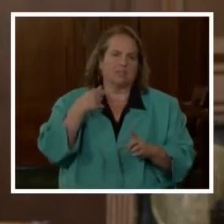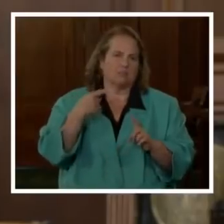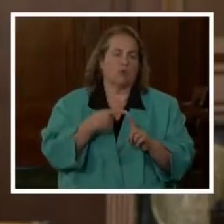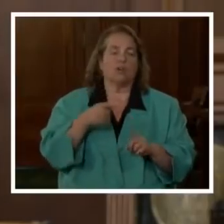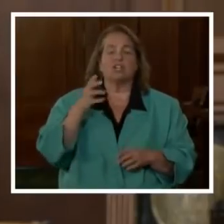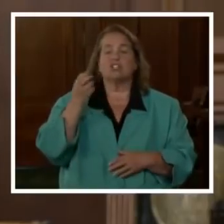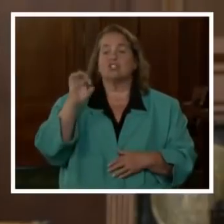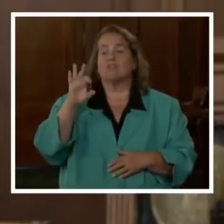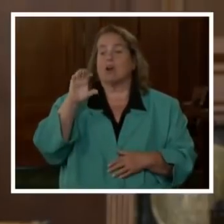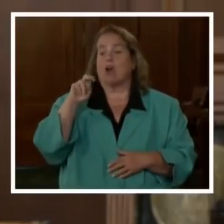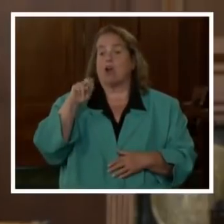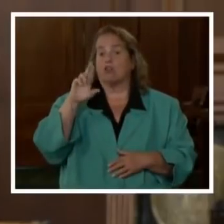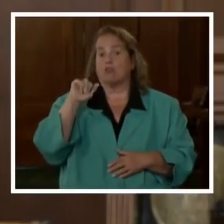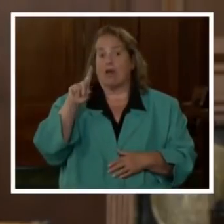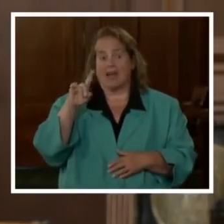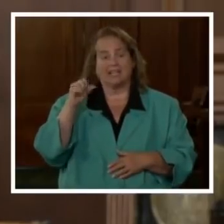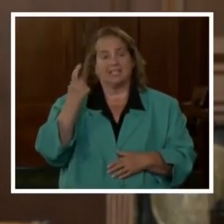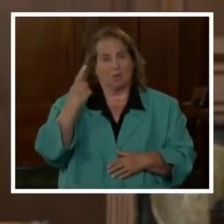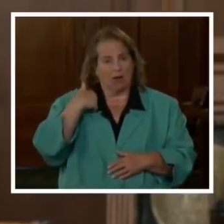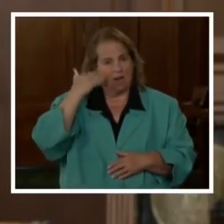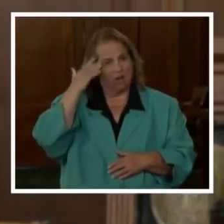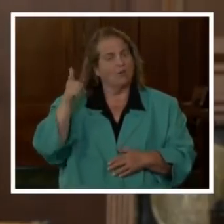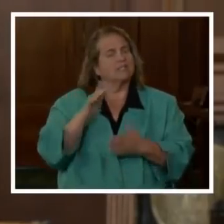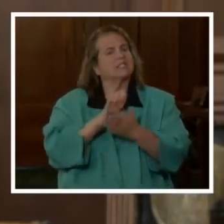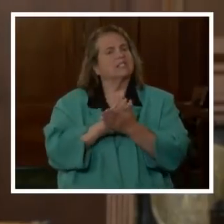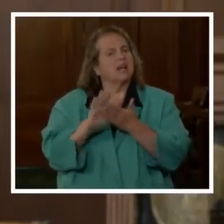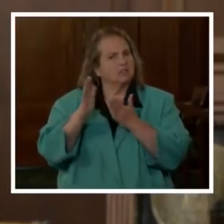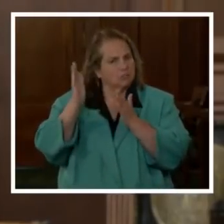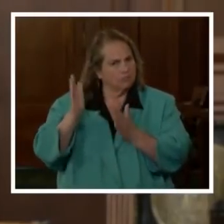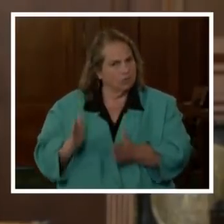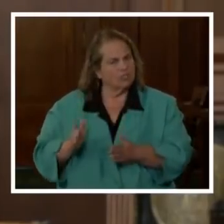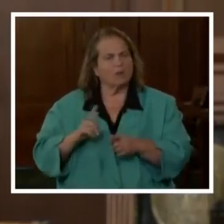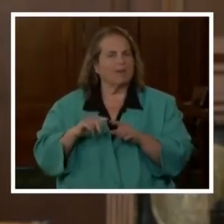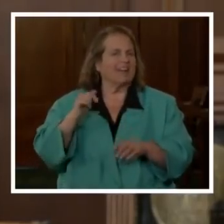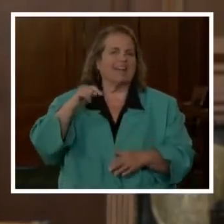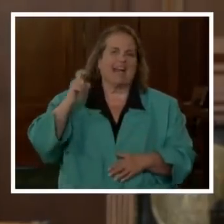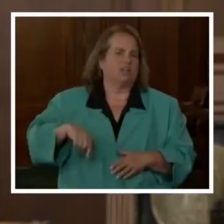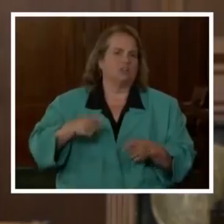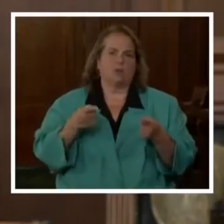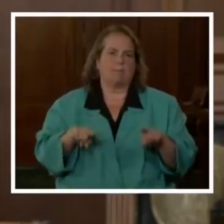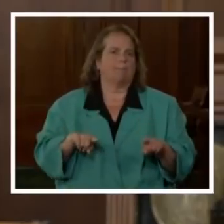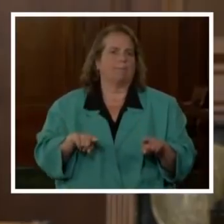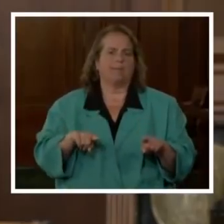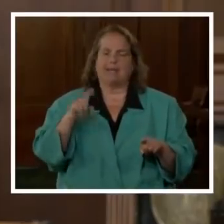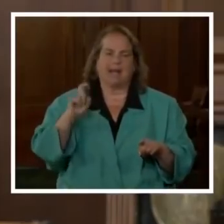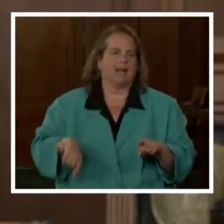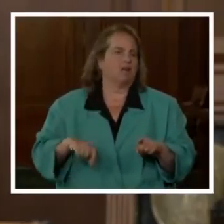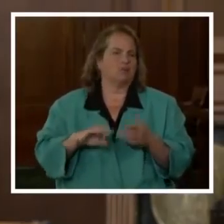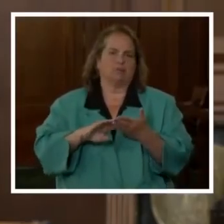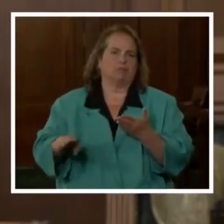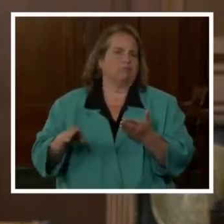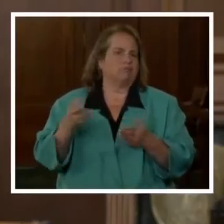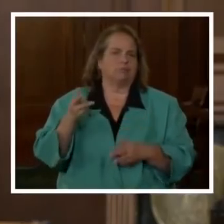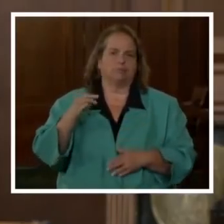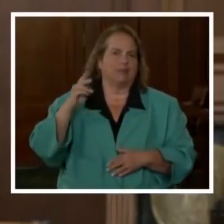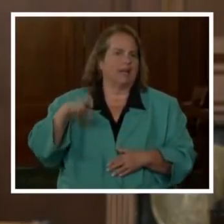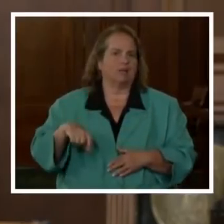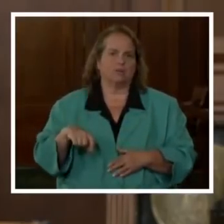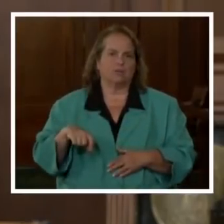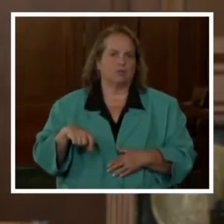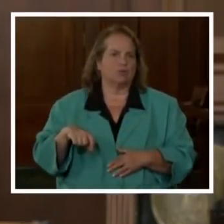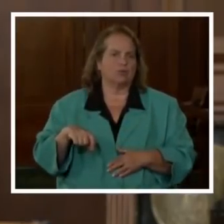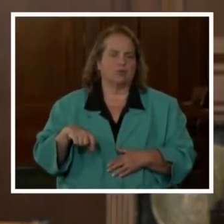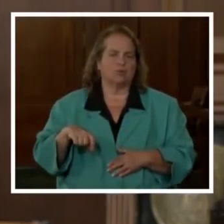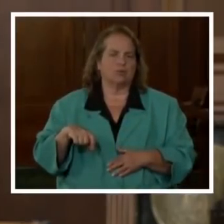and as a nice individual, it had to happen. It had to happen. You know, when you're